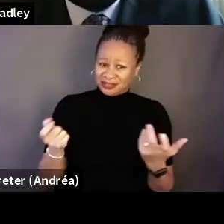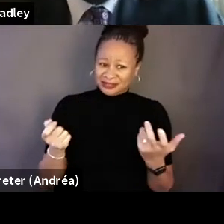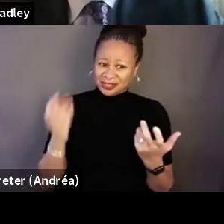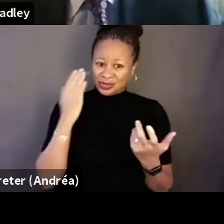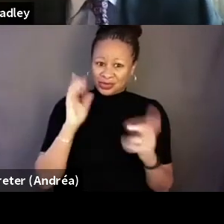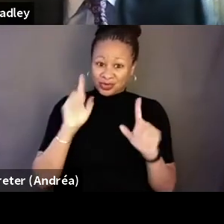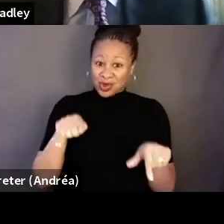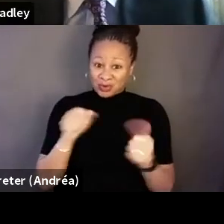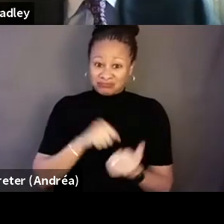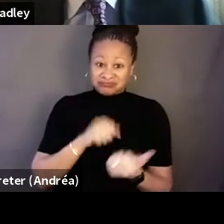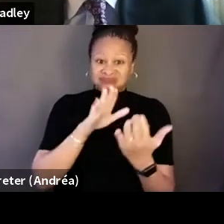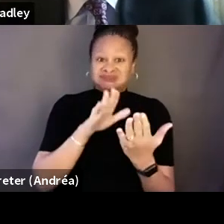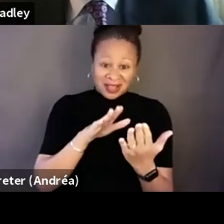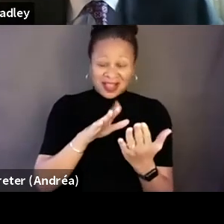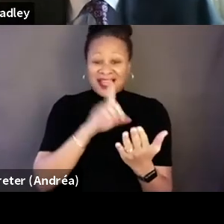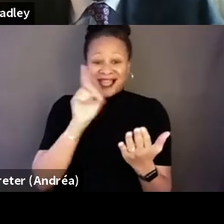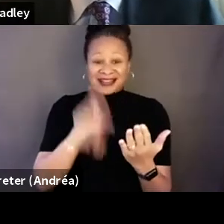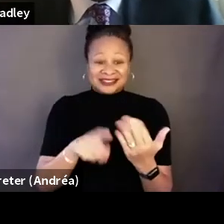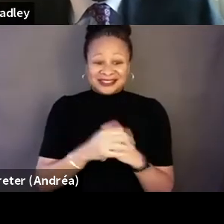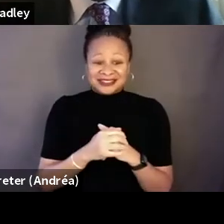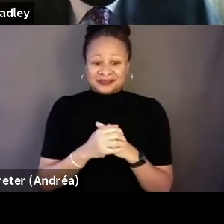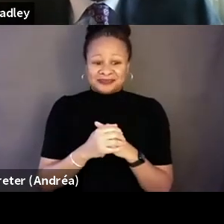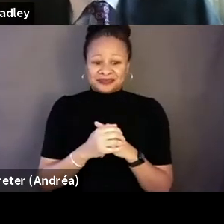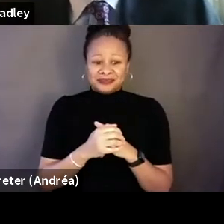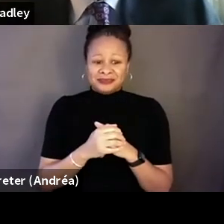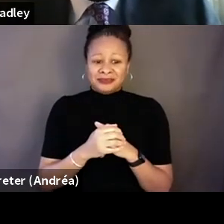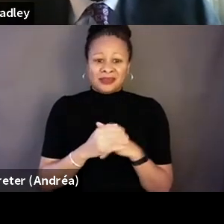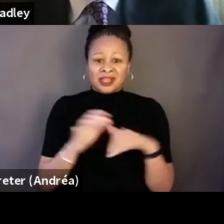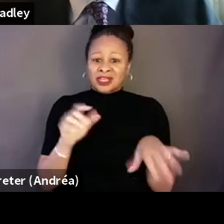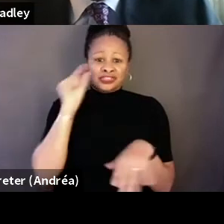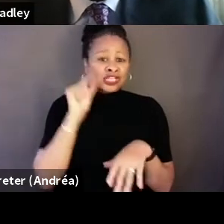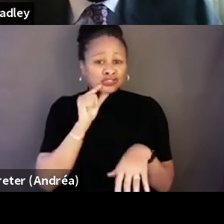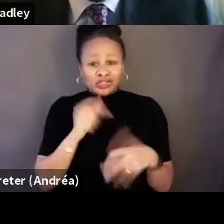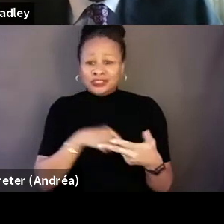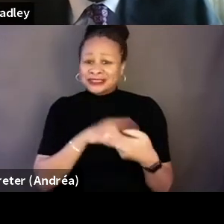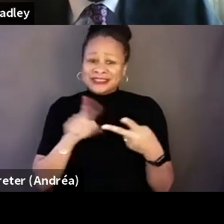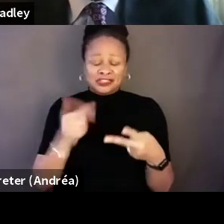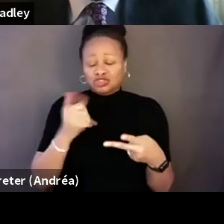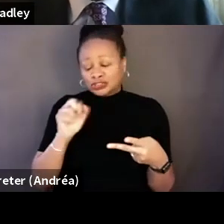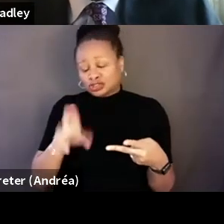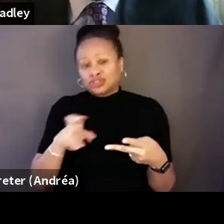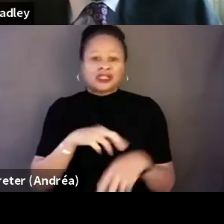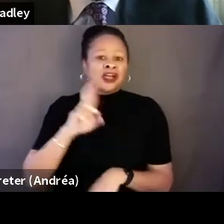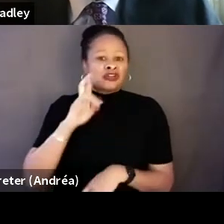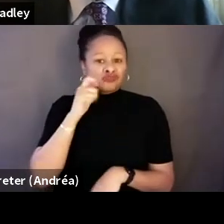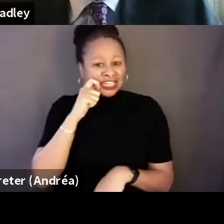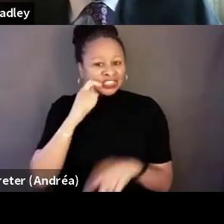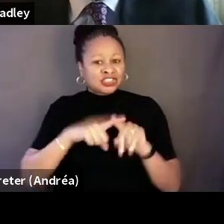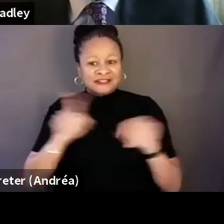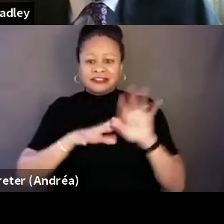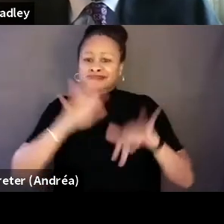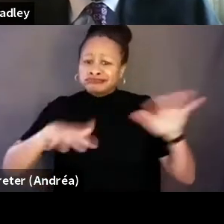up and ask people of various, I would always try to do gender and racial differences, and just to